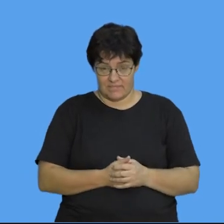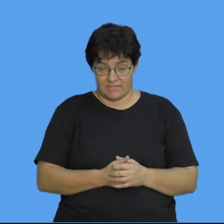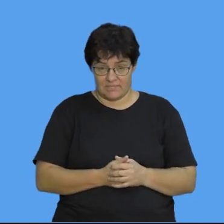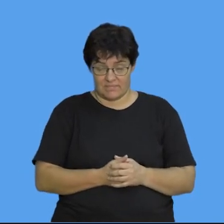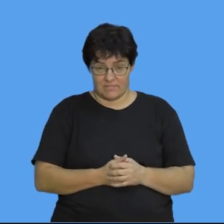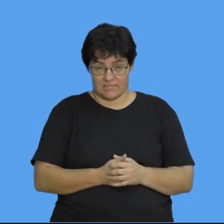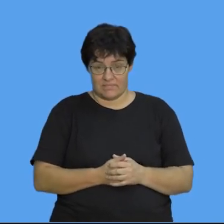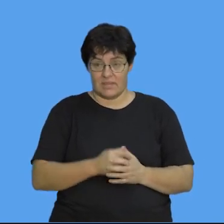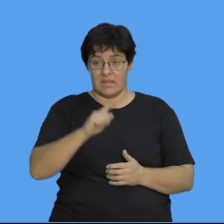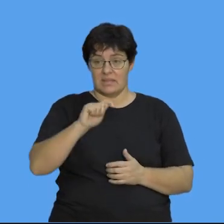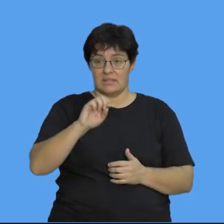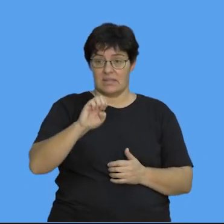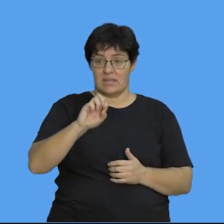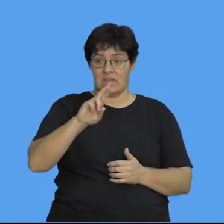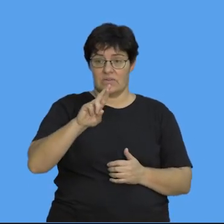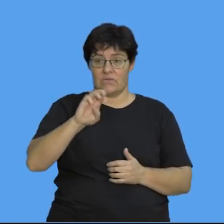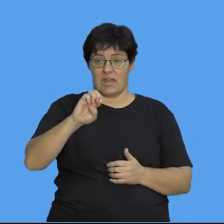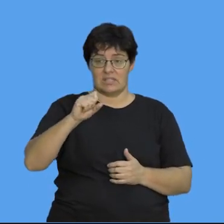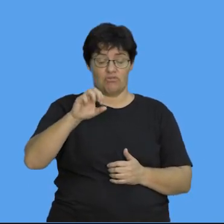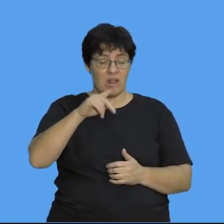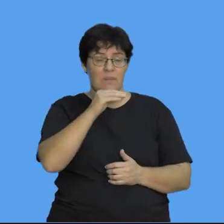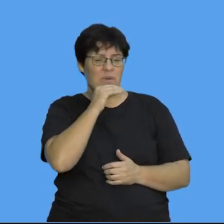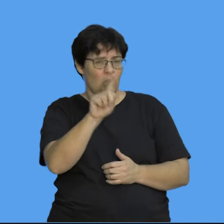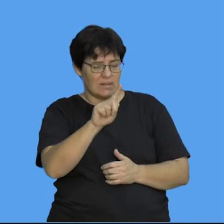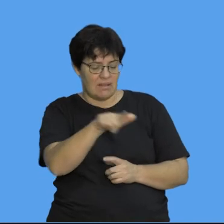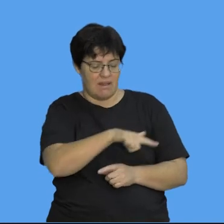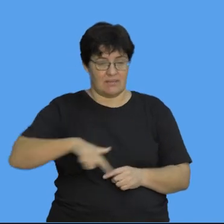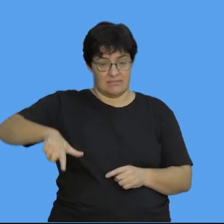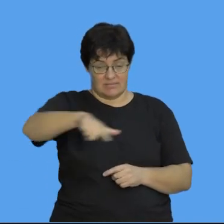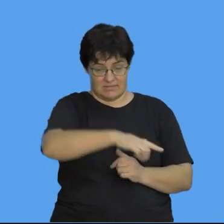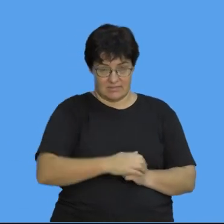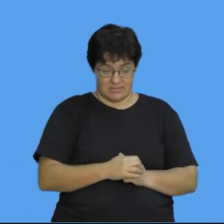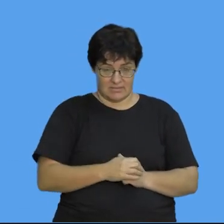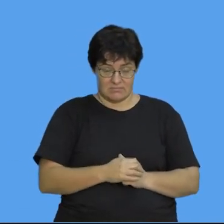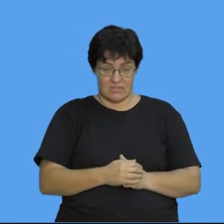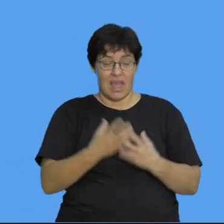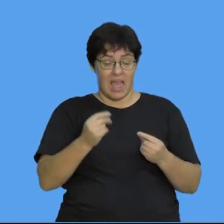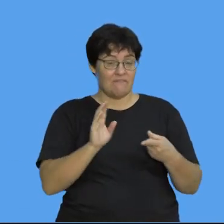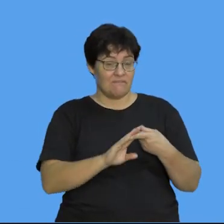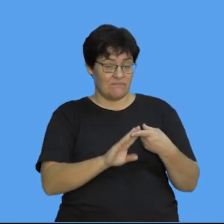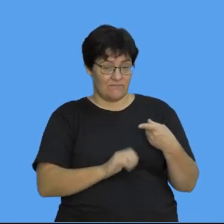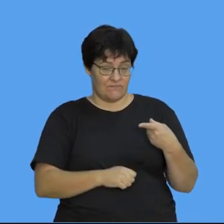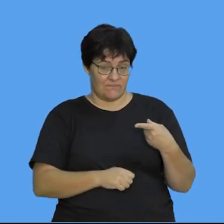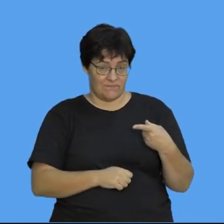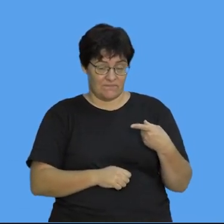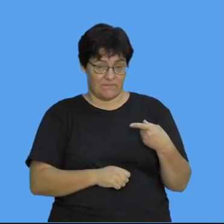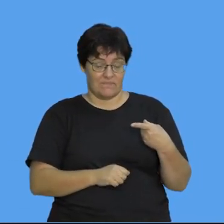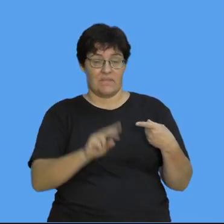means land. Now, what's the first thing that it can do? Number 1, what does it have? It